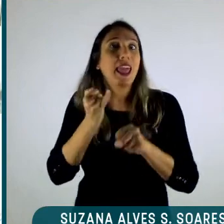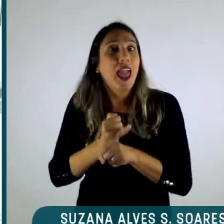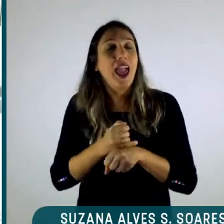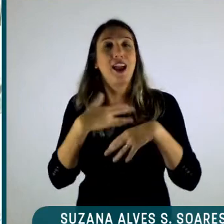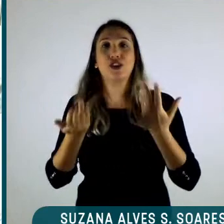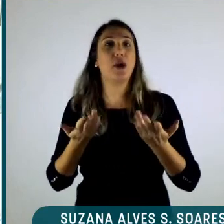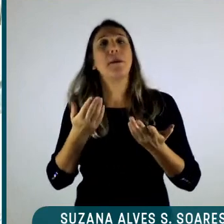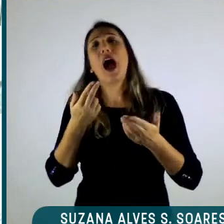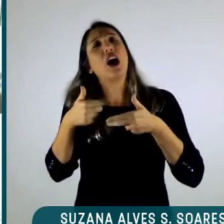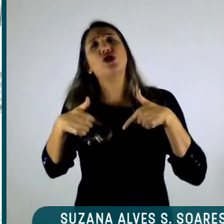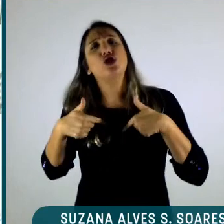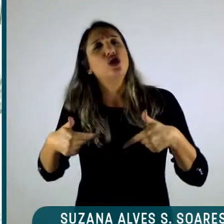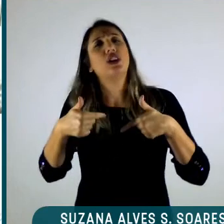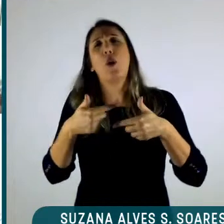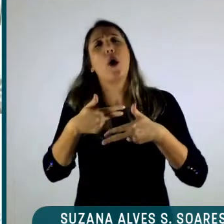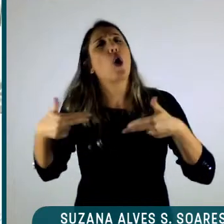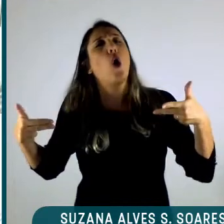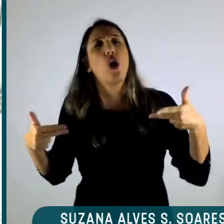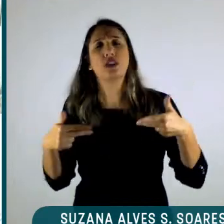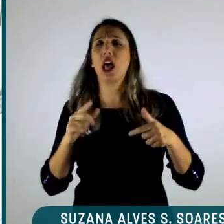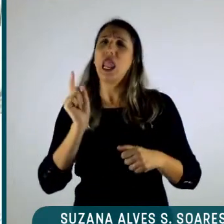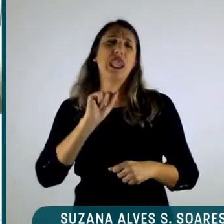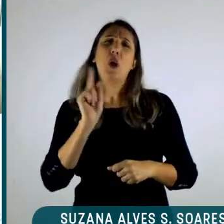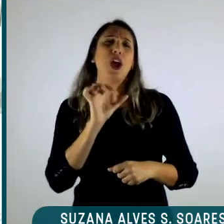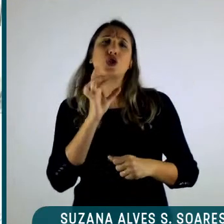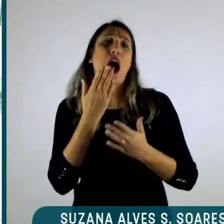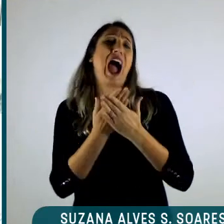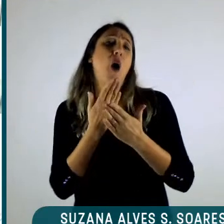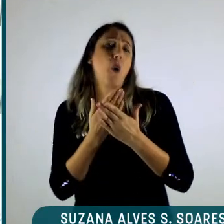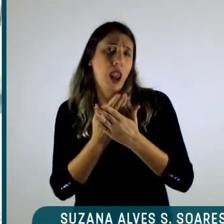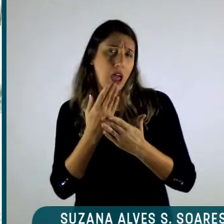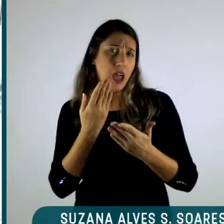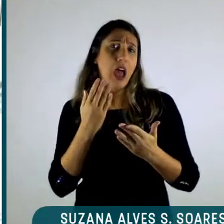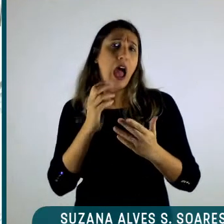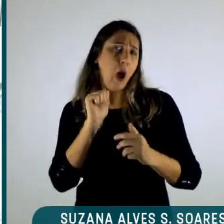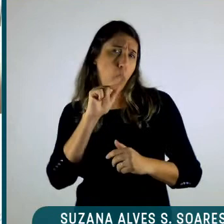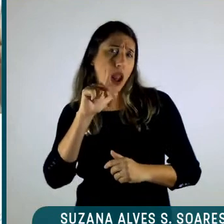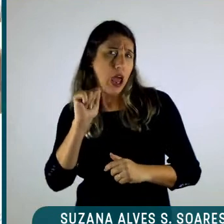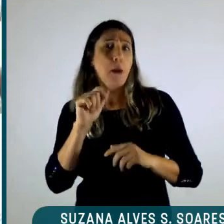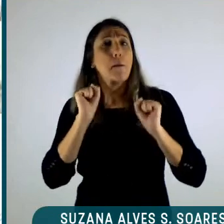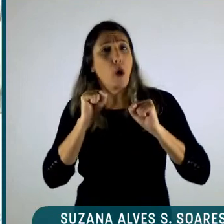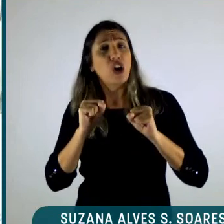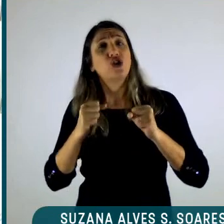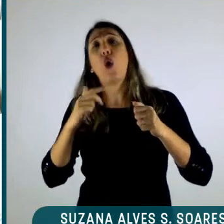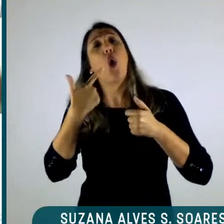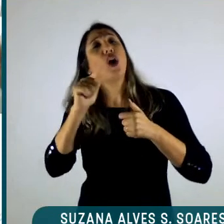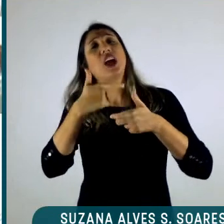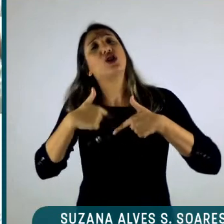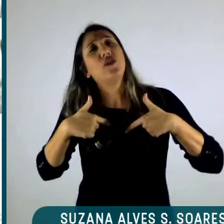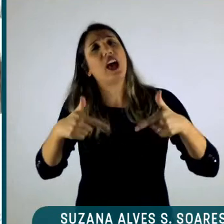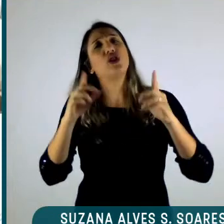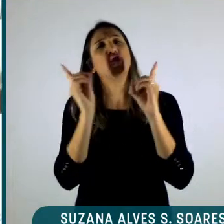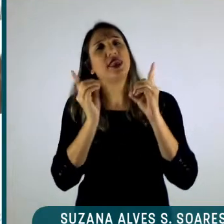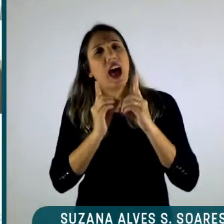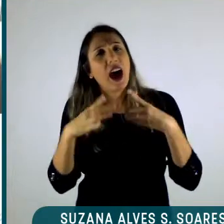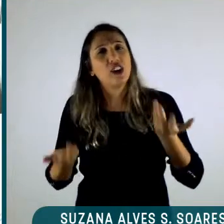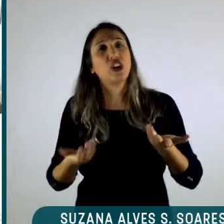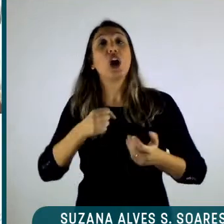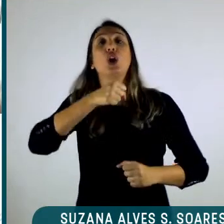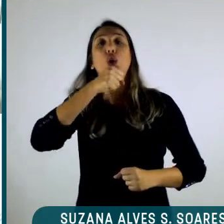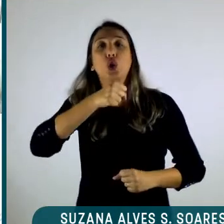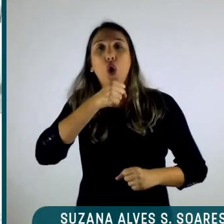have no access to the internet for some sort of activity? We do not have to be classes or some sort of